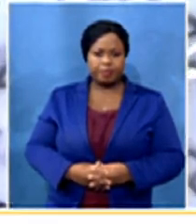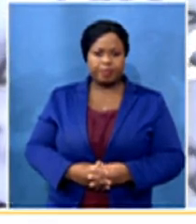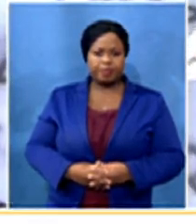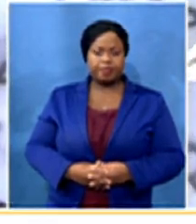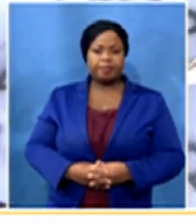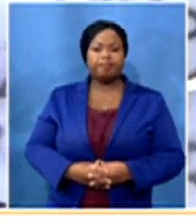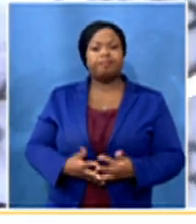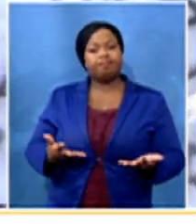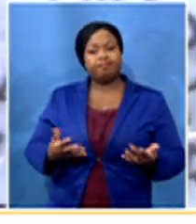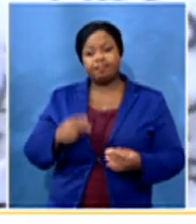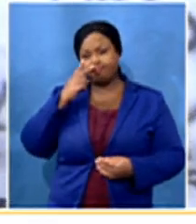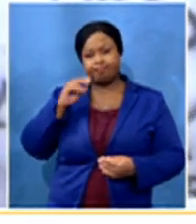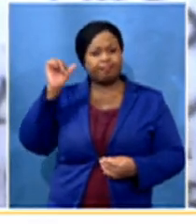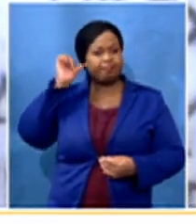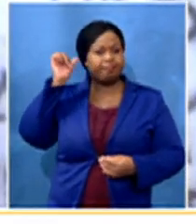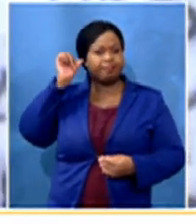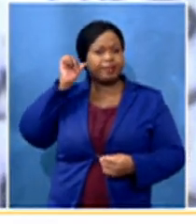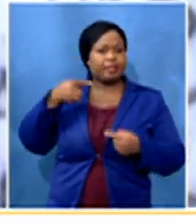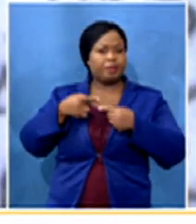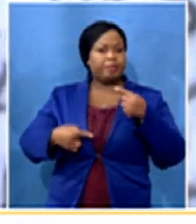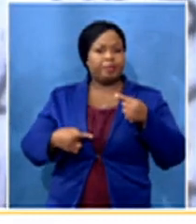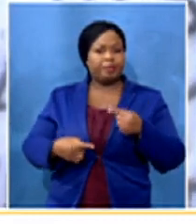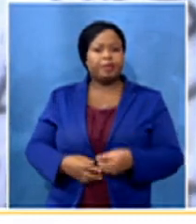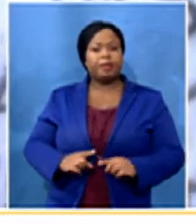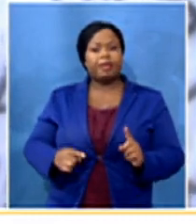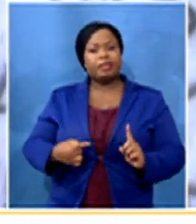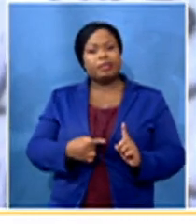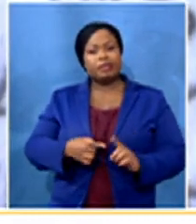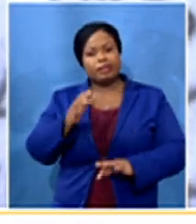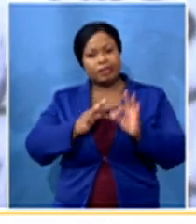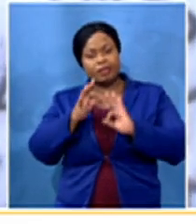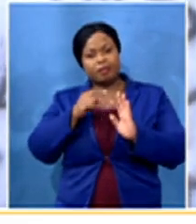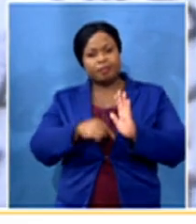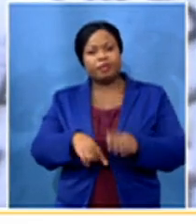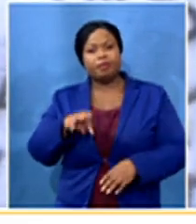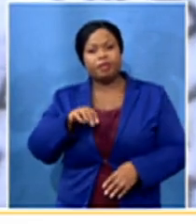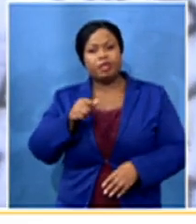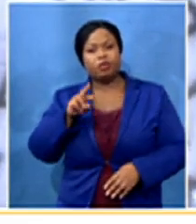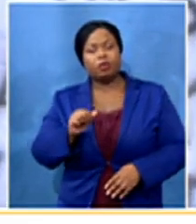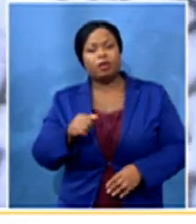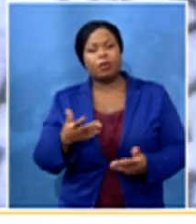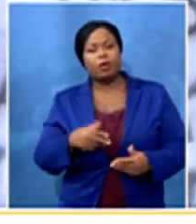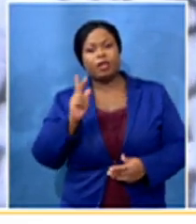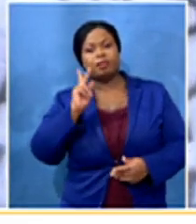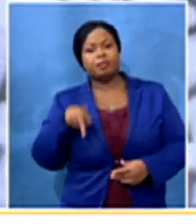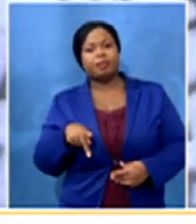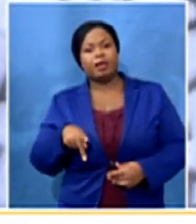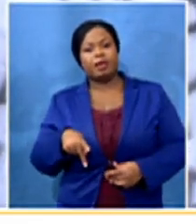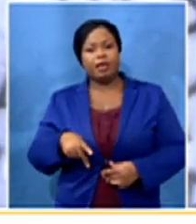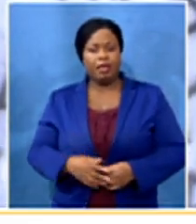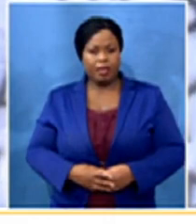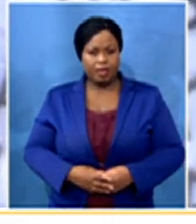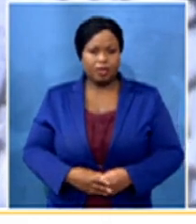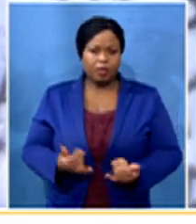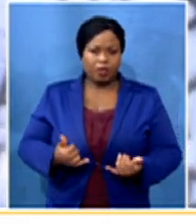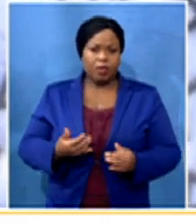All right, well, as you can see, we've been battling with a bit of sound there, but Mbalenhle giving us the story, Mbalenhle Mthethwa out in Kempton Park, just giving